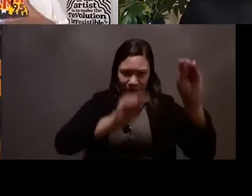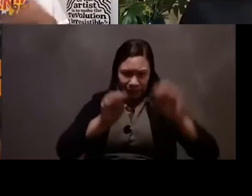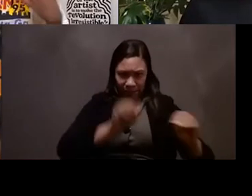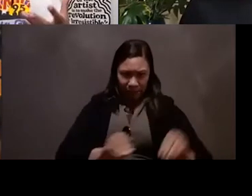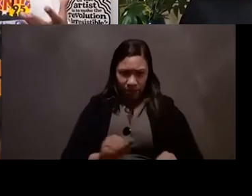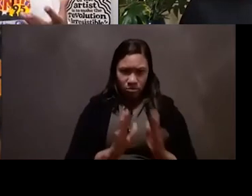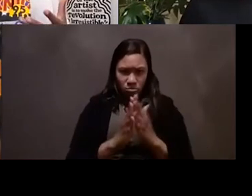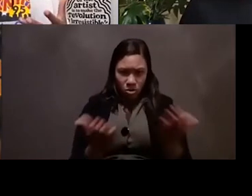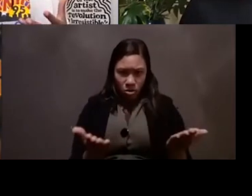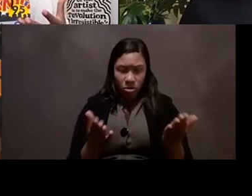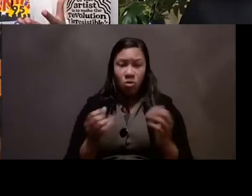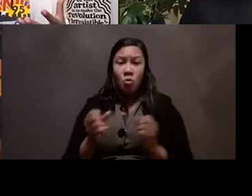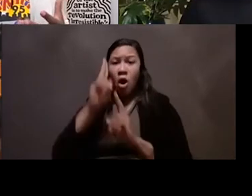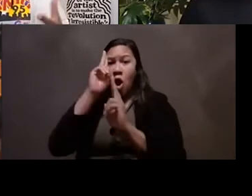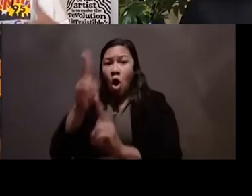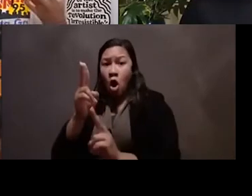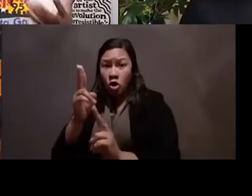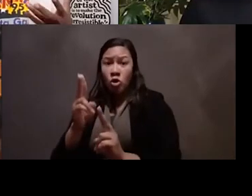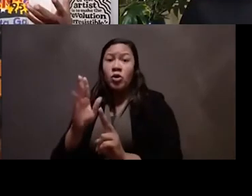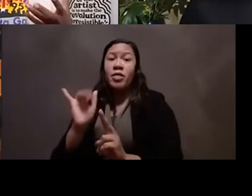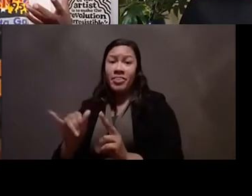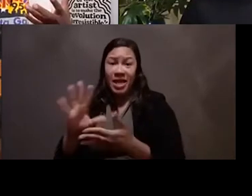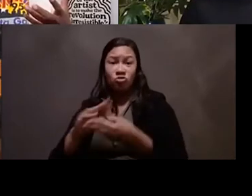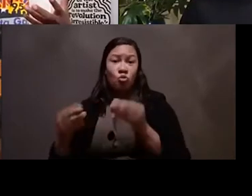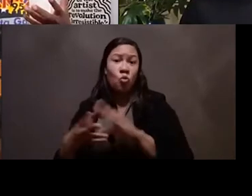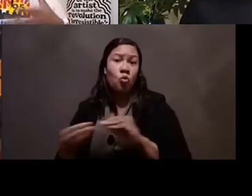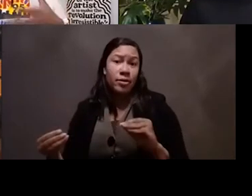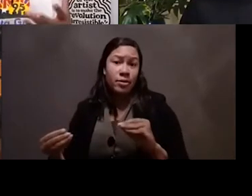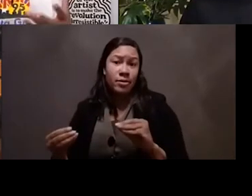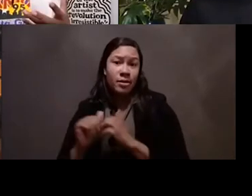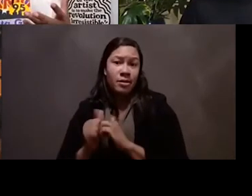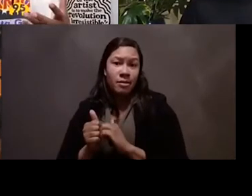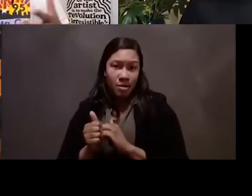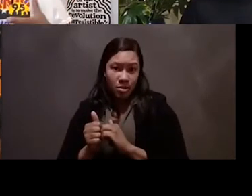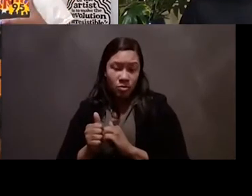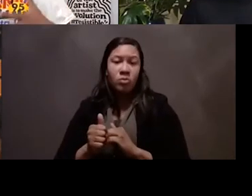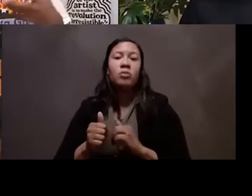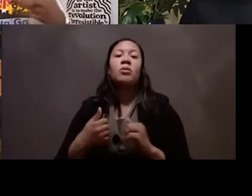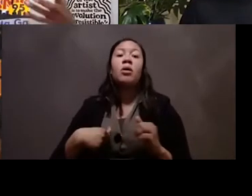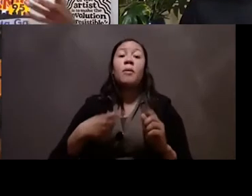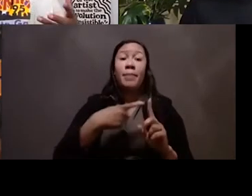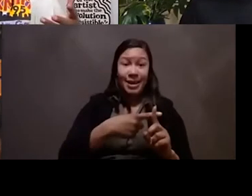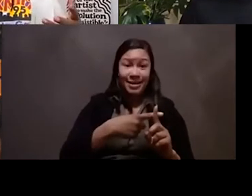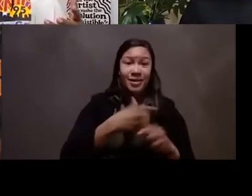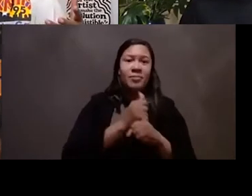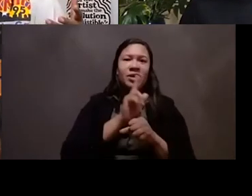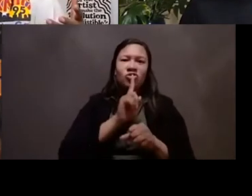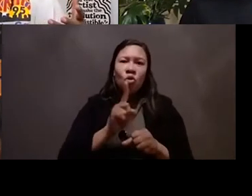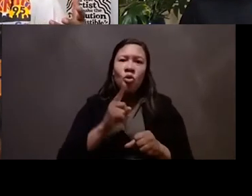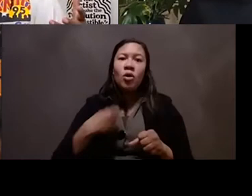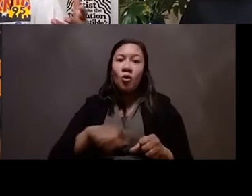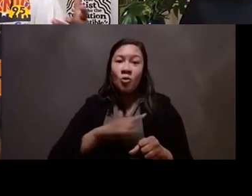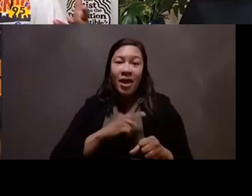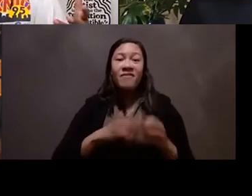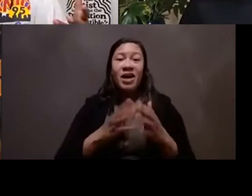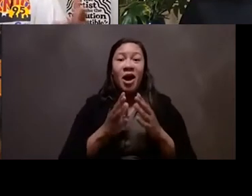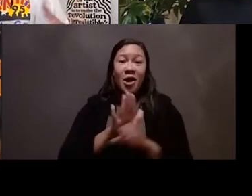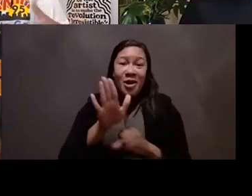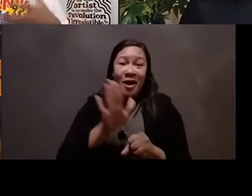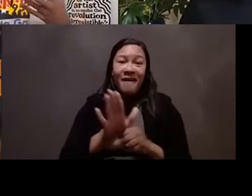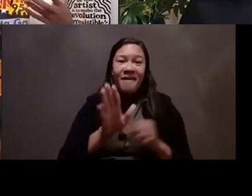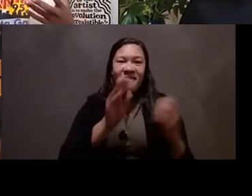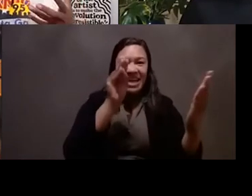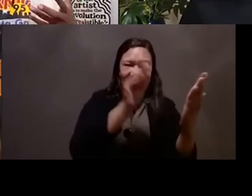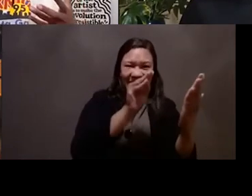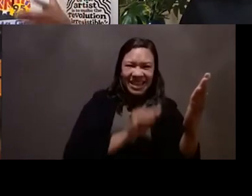both honor and privilege that storytelling, and then also, you know, do our best as editors to make sure that there was enough room for all those things to coexist.